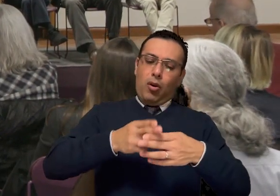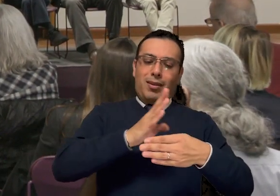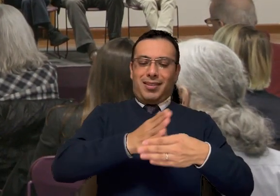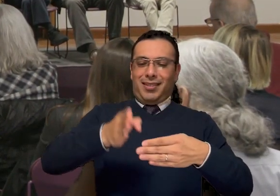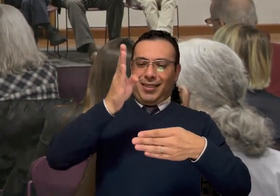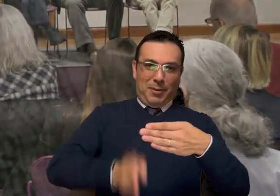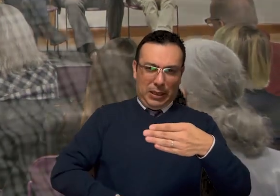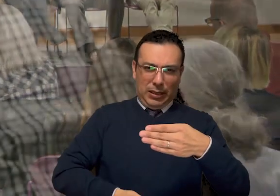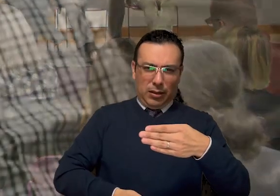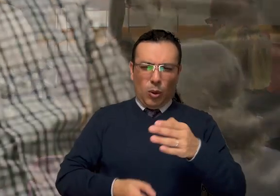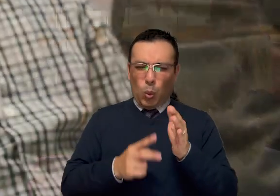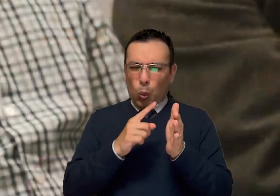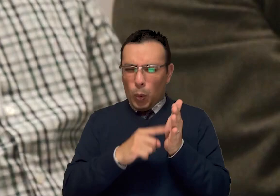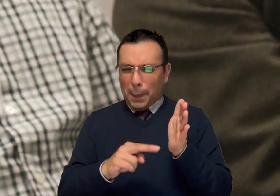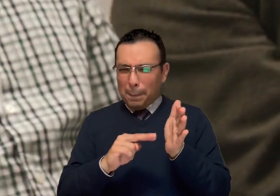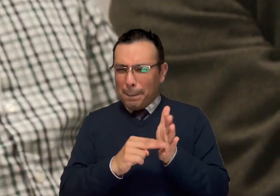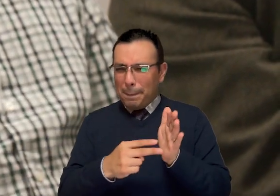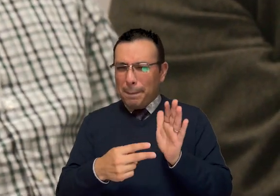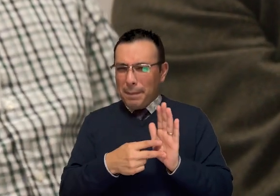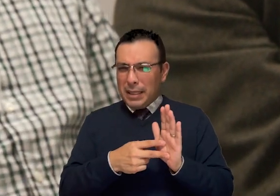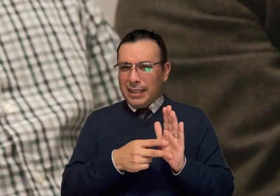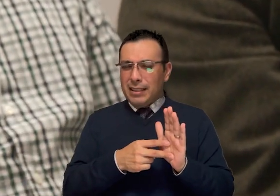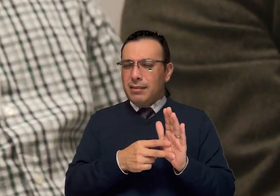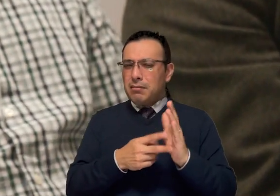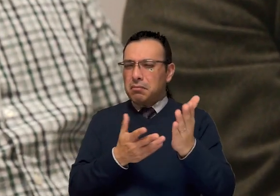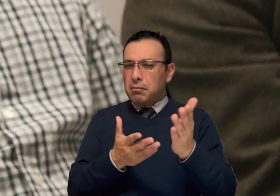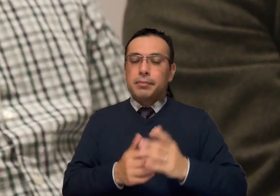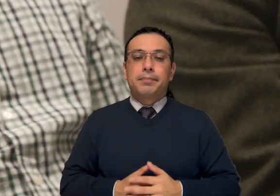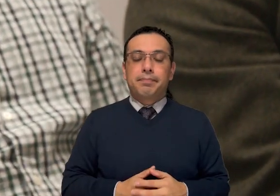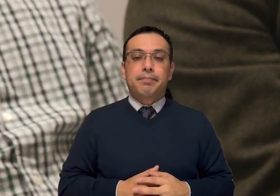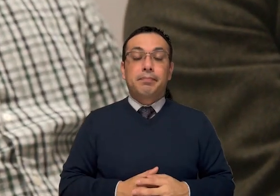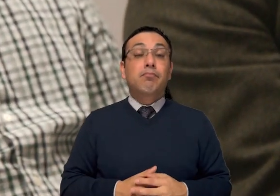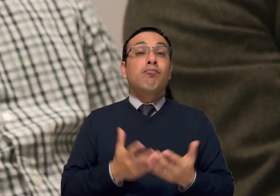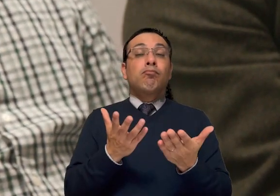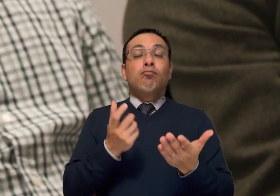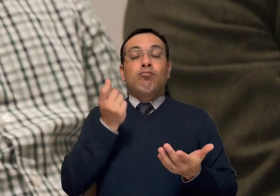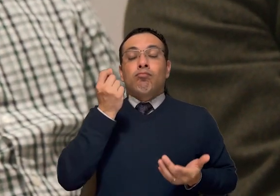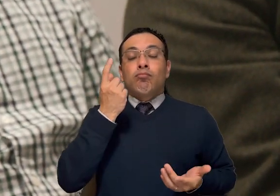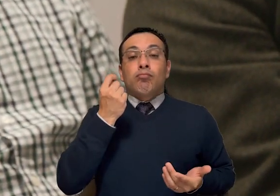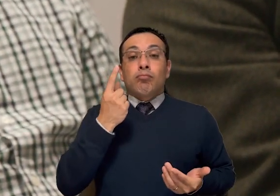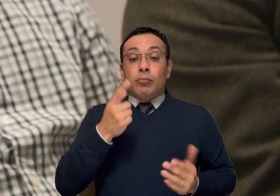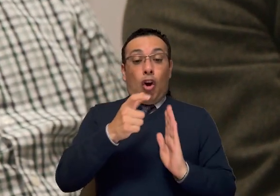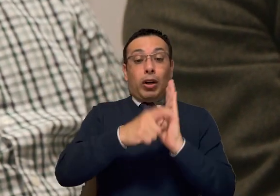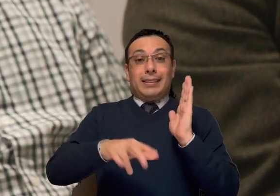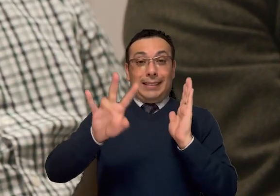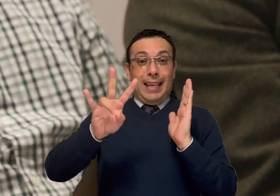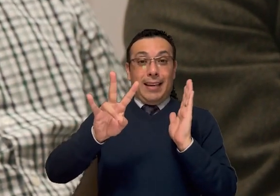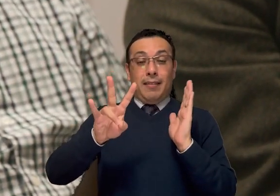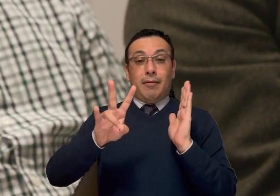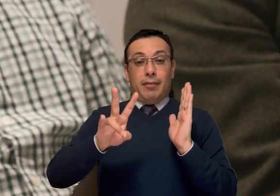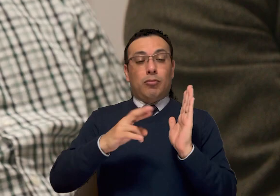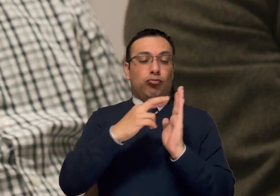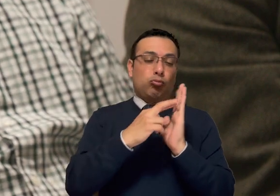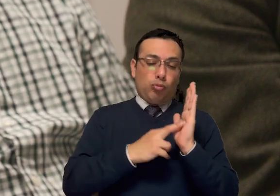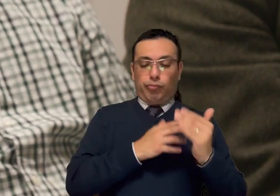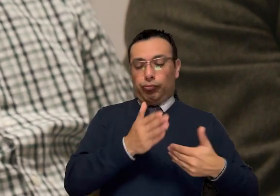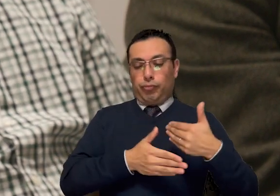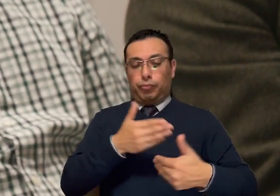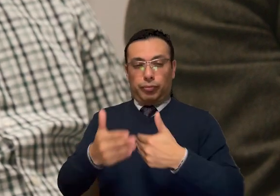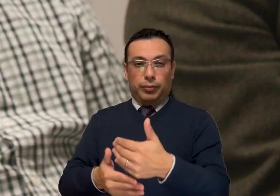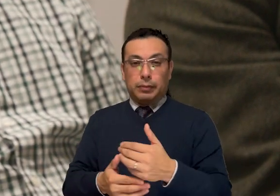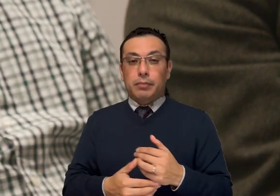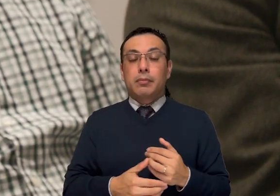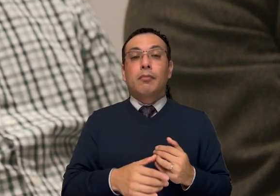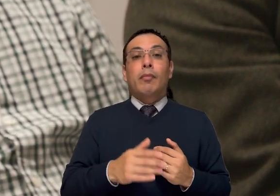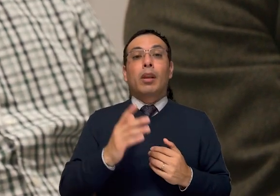under the Article 7 regulations, they have a list of requirements that are needed to go into